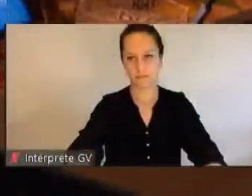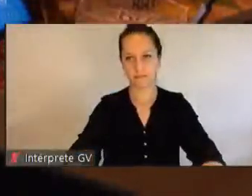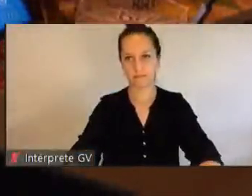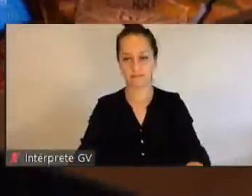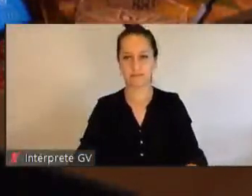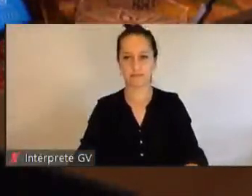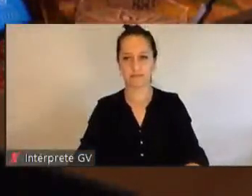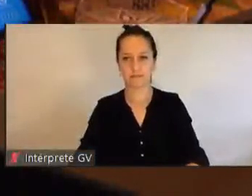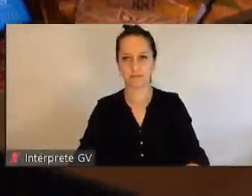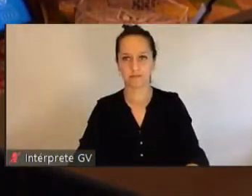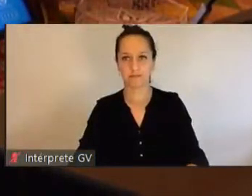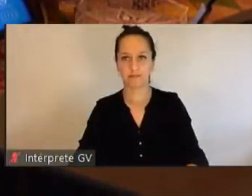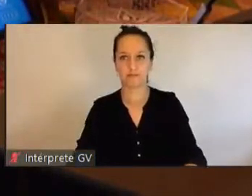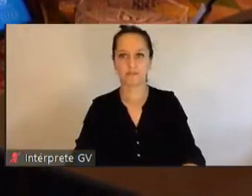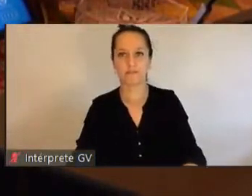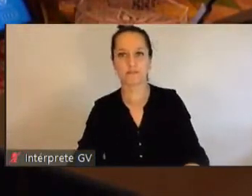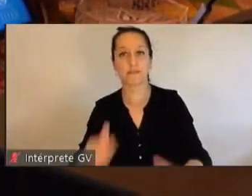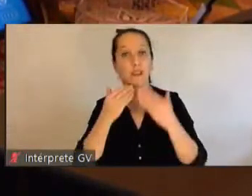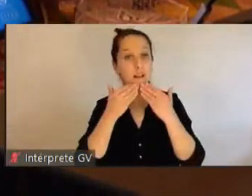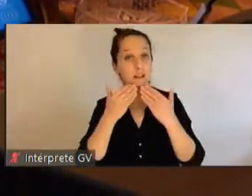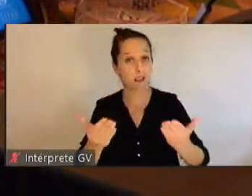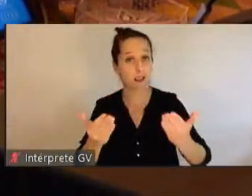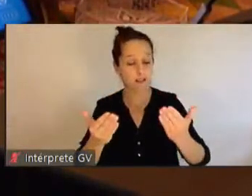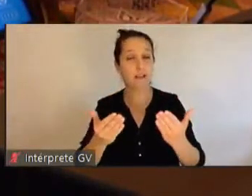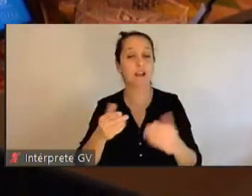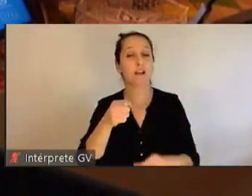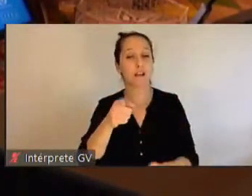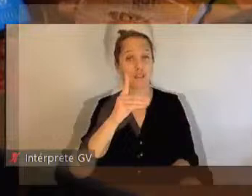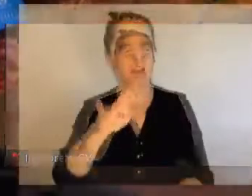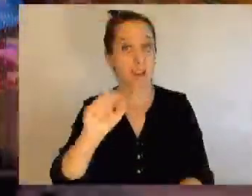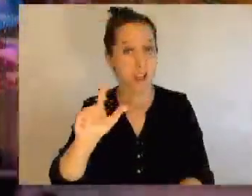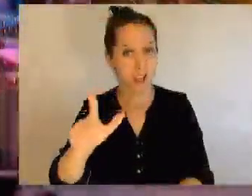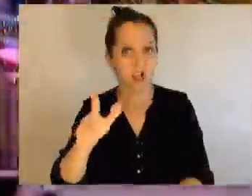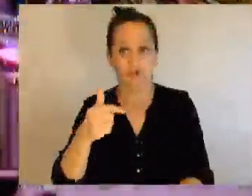has to be done. Thank you very much.